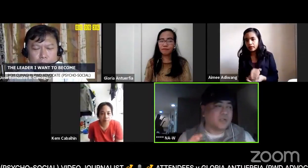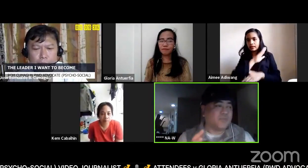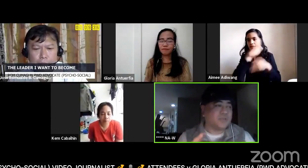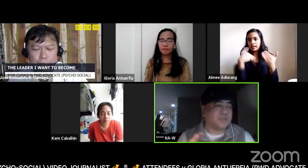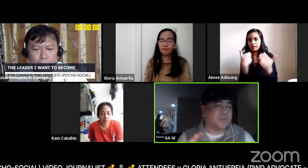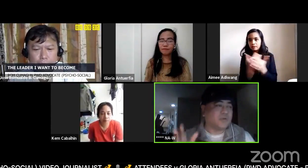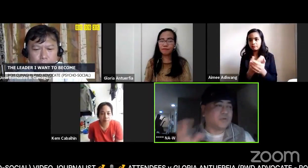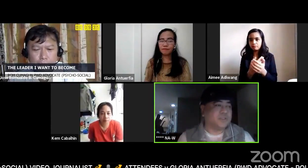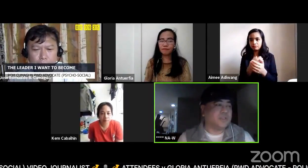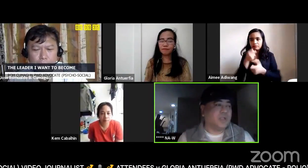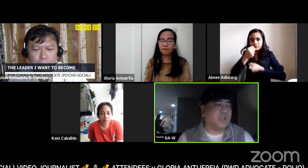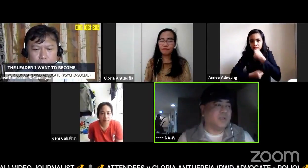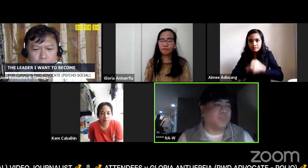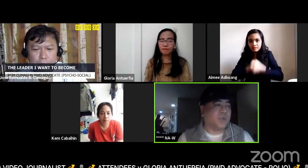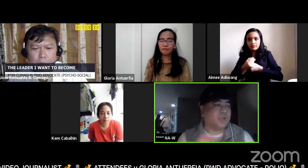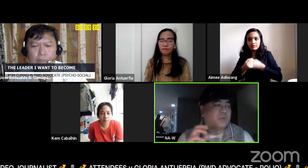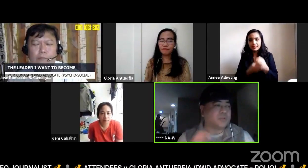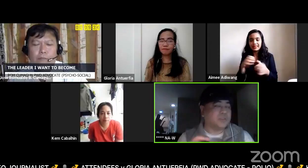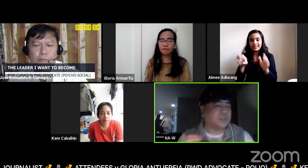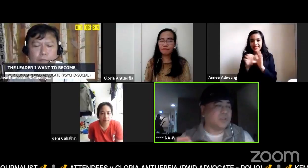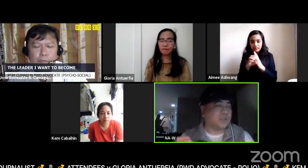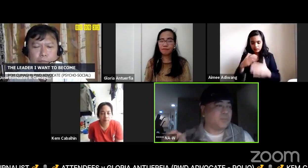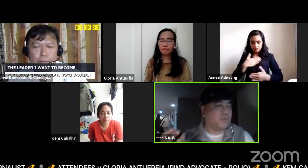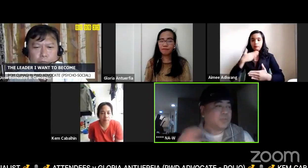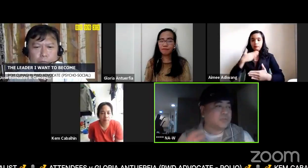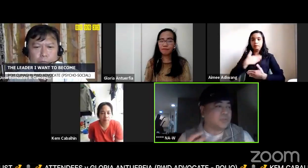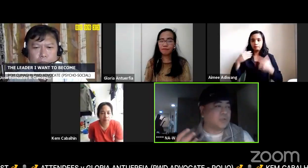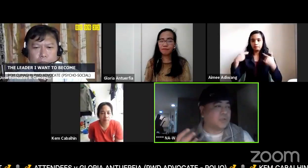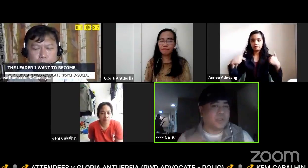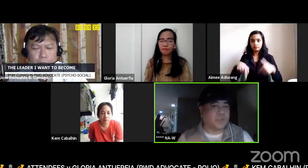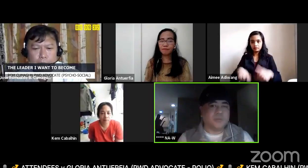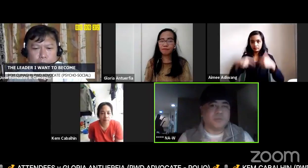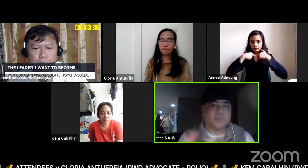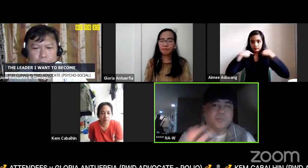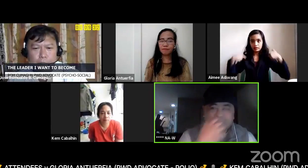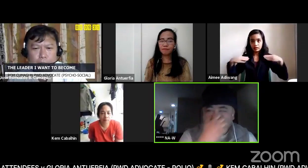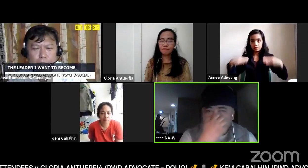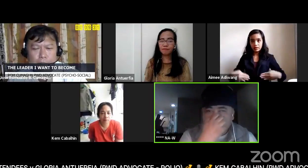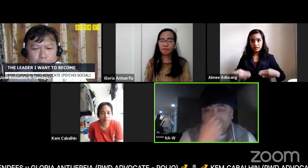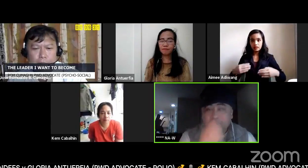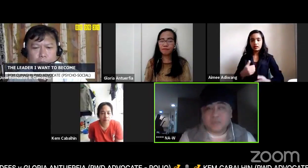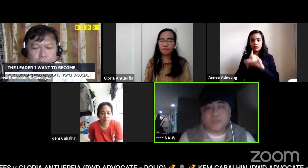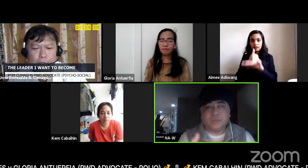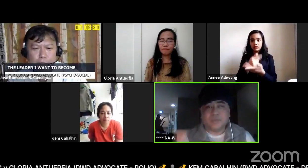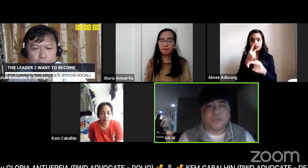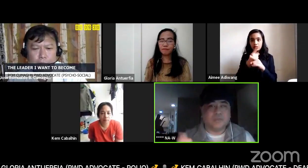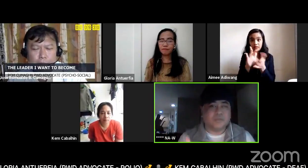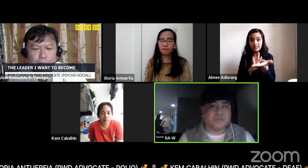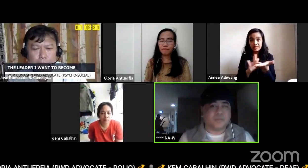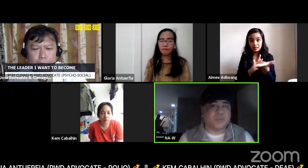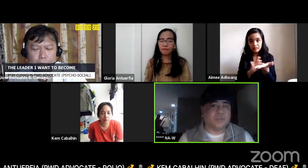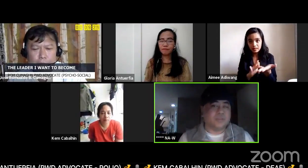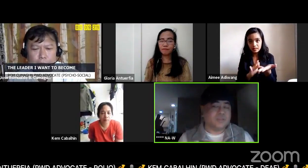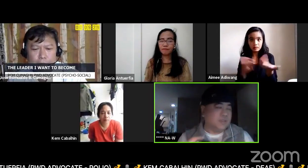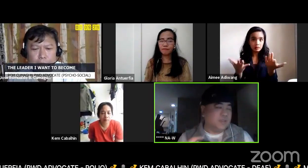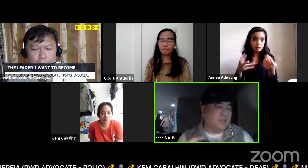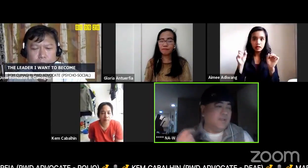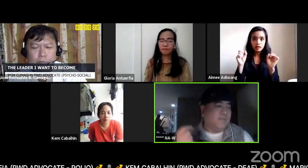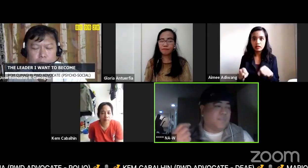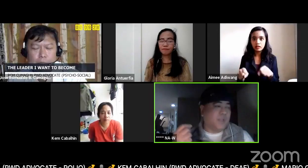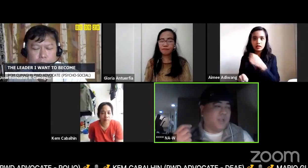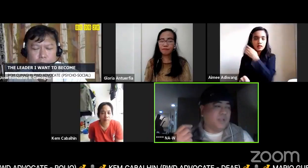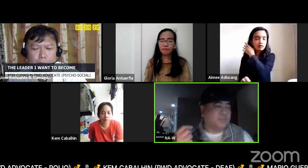organs nagsasacrifice ng oxygen nila para yung oxygen na pumapasok sa katawan. I mean, meron ba sa inyo sa medical field? I mean, you can check me on